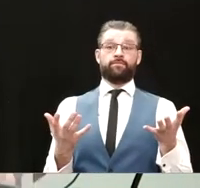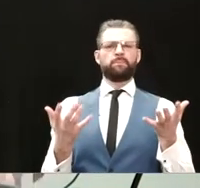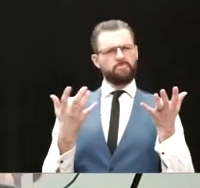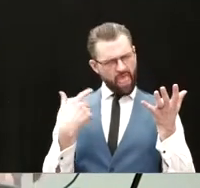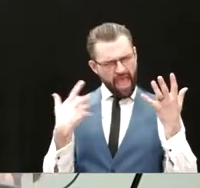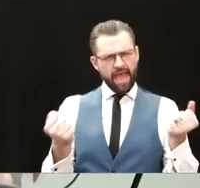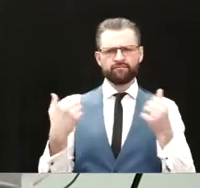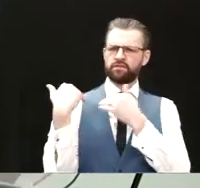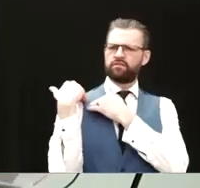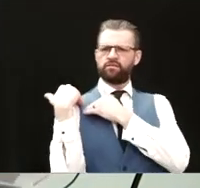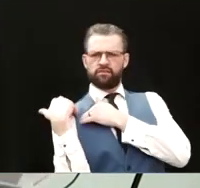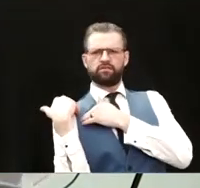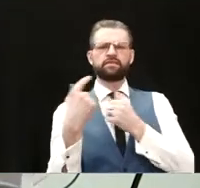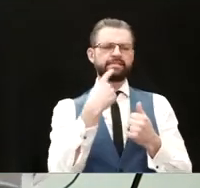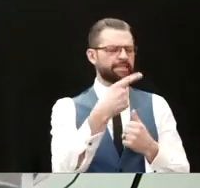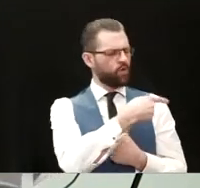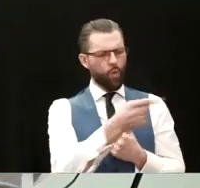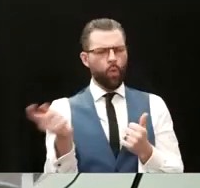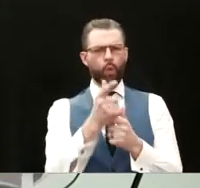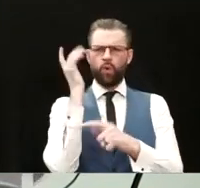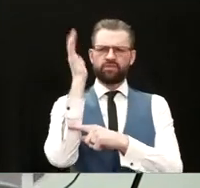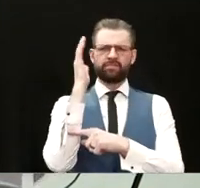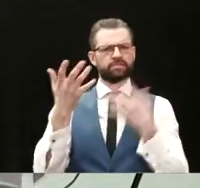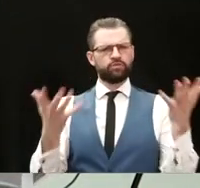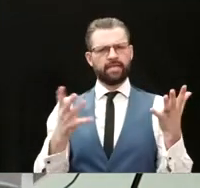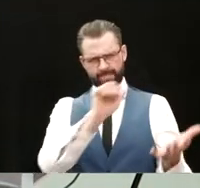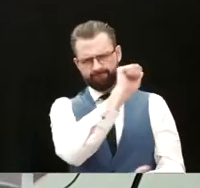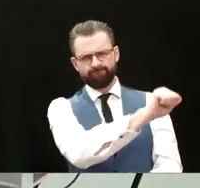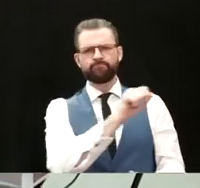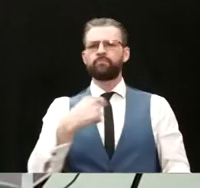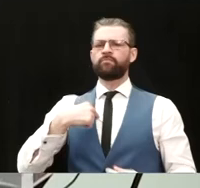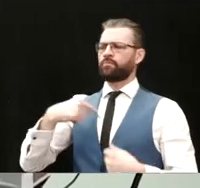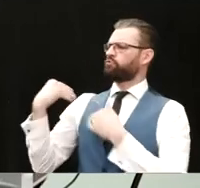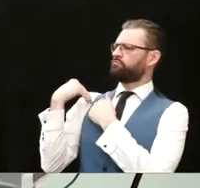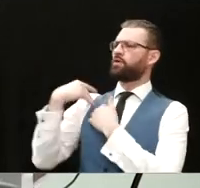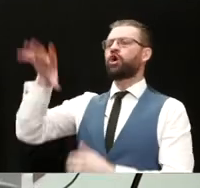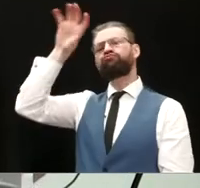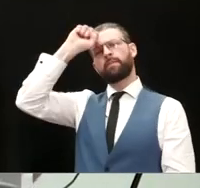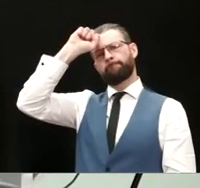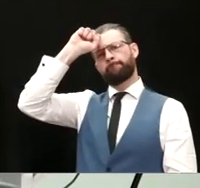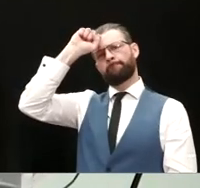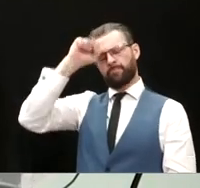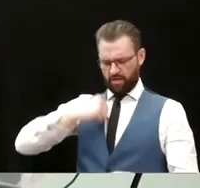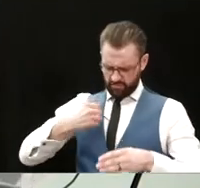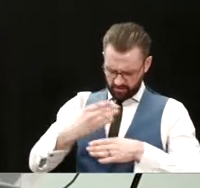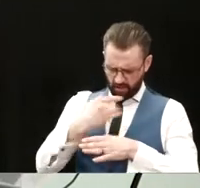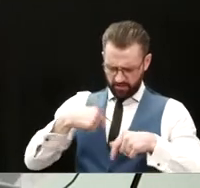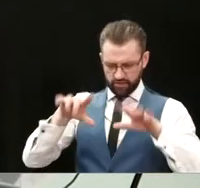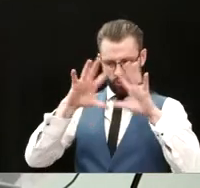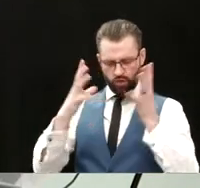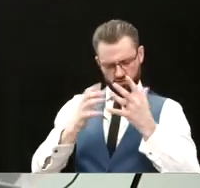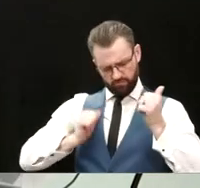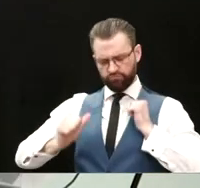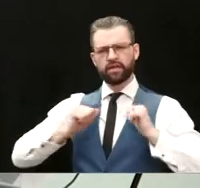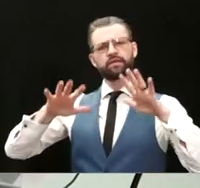have a responsibility, as has been mentioned by all of our speakers here today, to remember. Our task in this world as proud